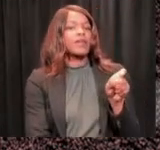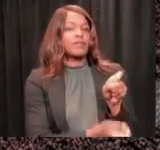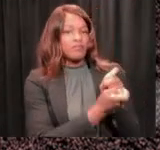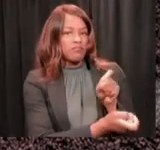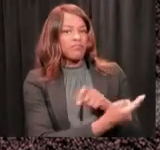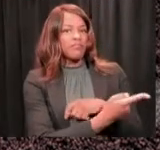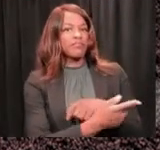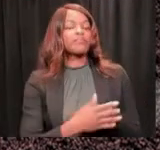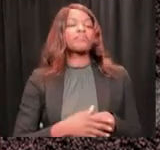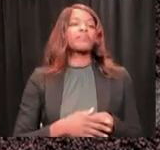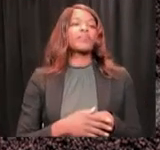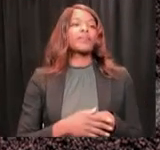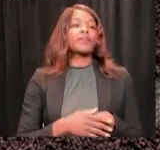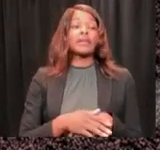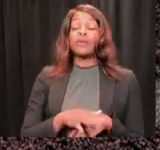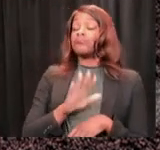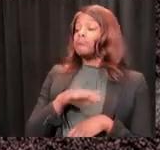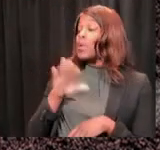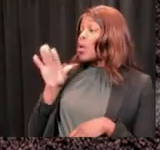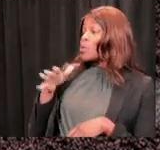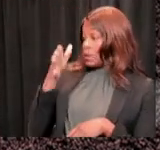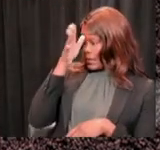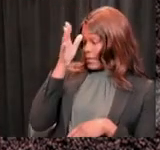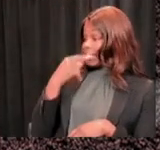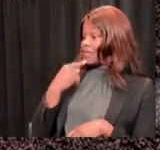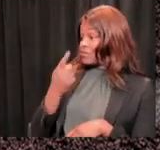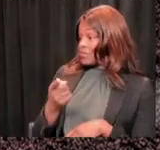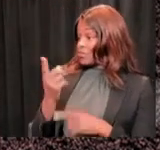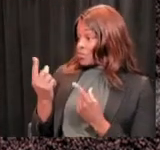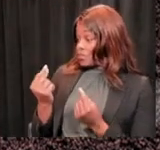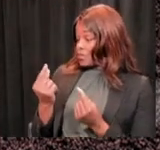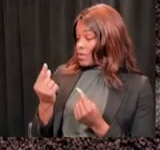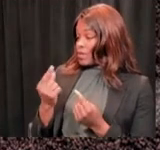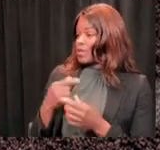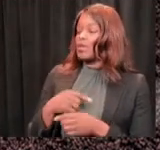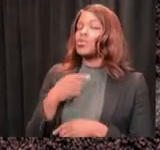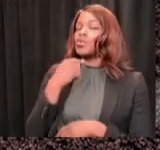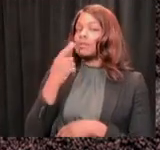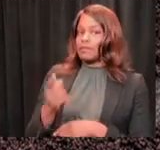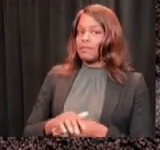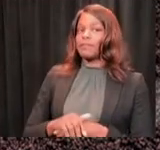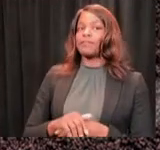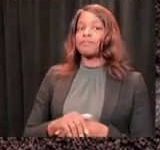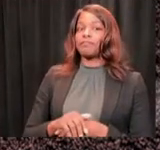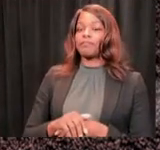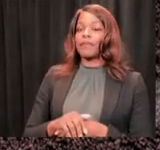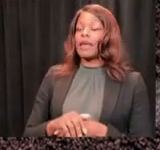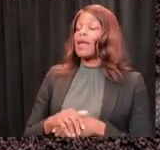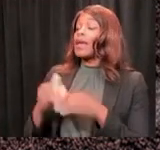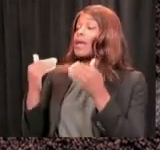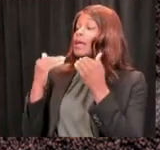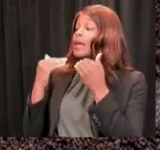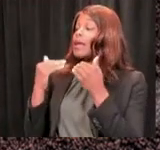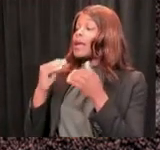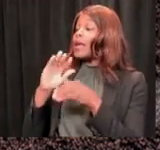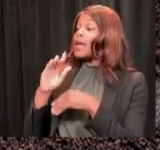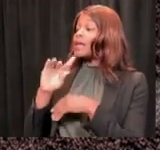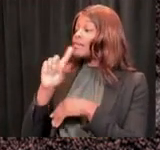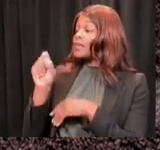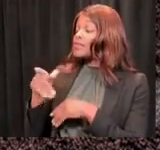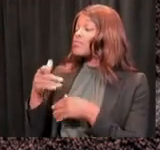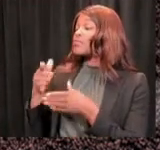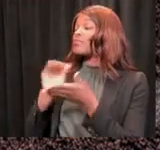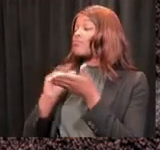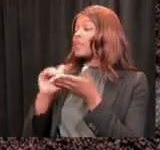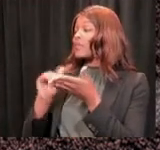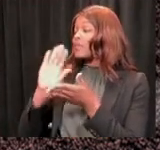father left these instructions before he died. This is what you are to say to Joseph. I ask you to forgive your brothers the sins and